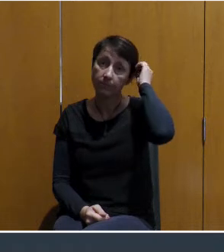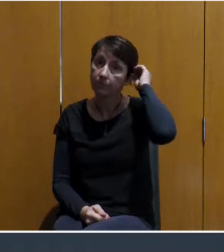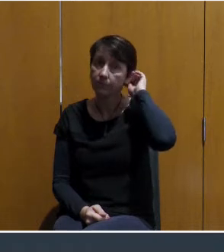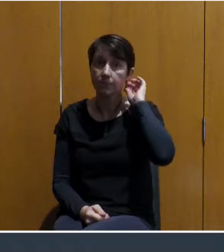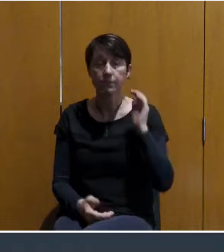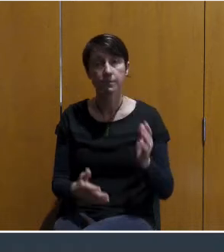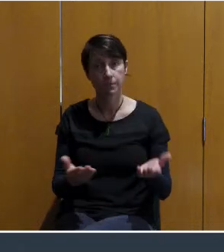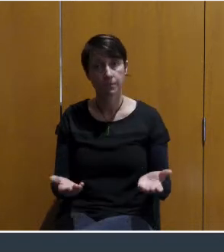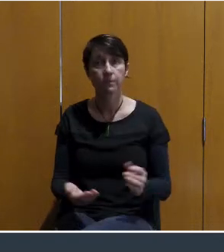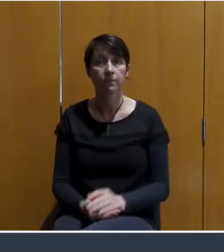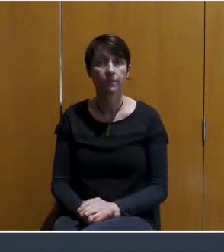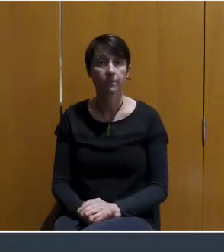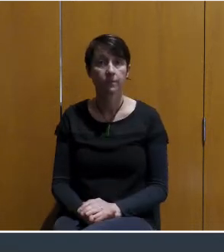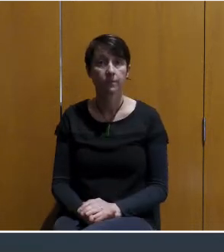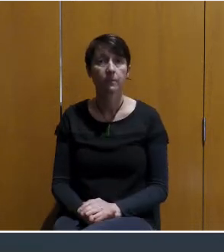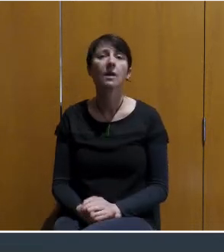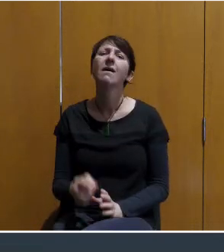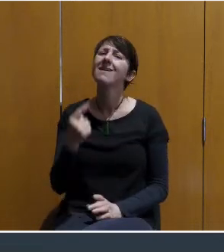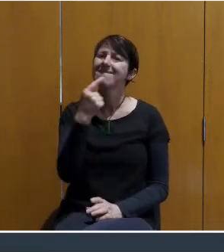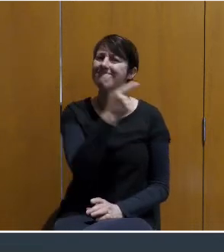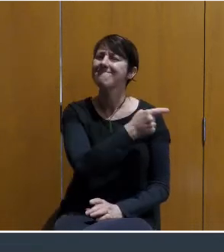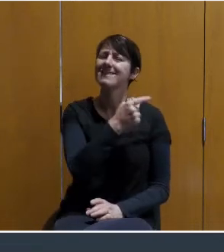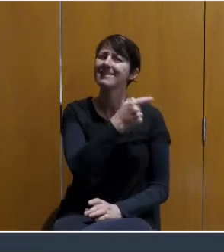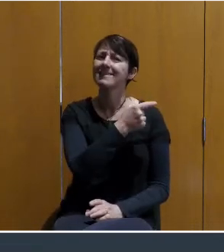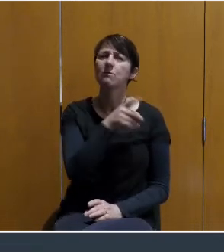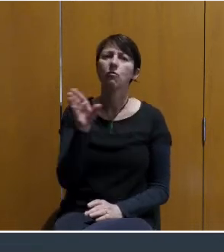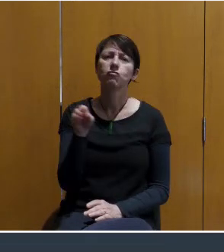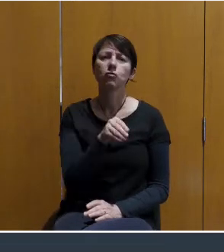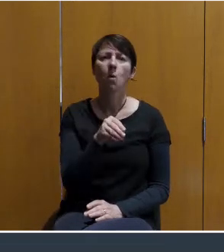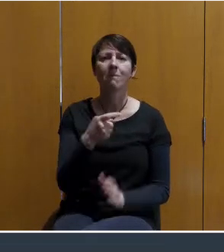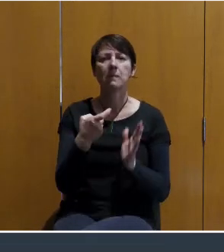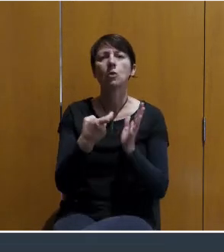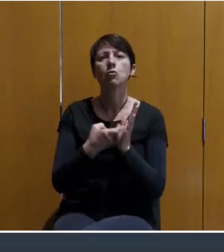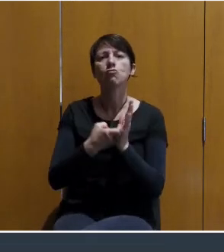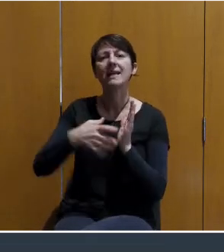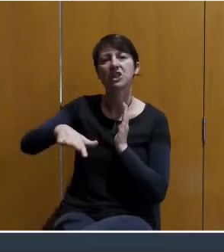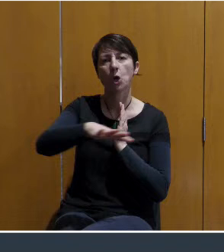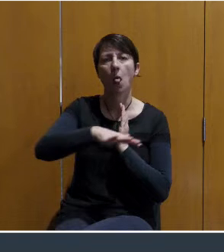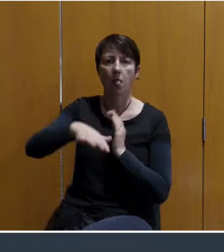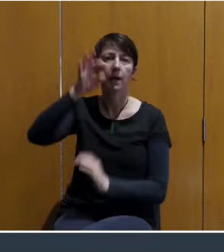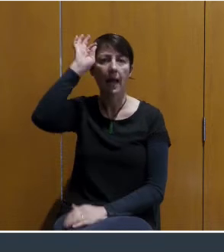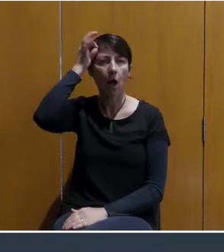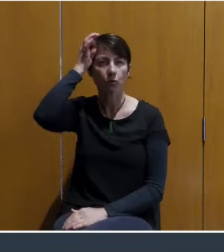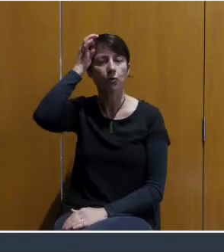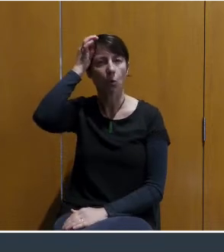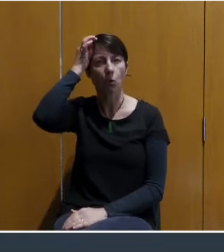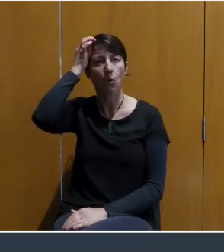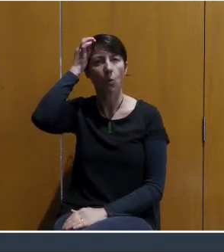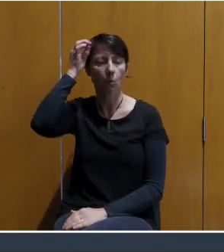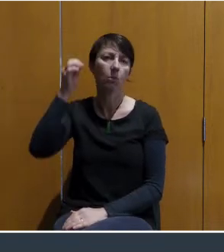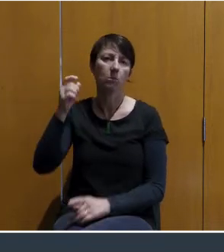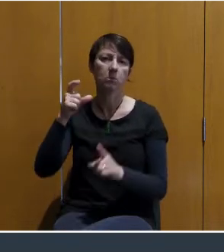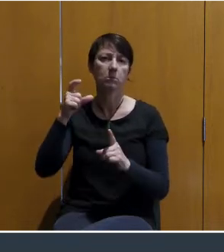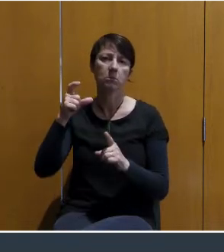I say, this is a regional council dock sign. So dock is generally on board. This is a dock